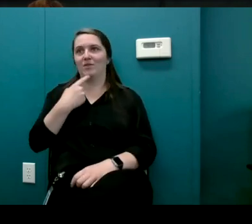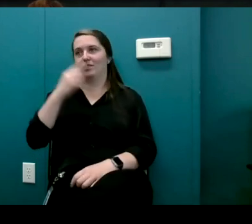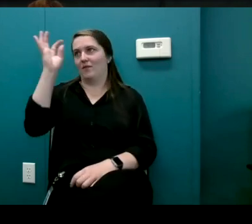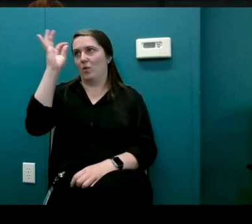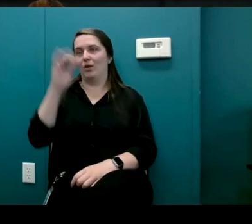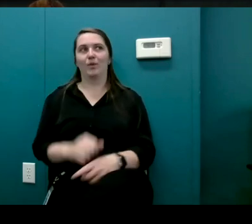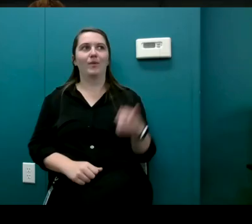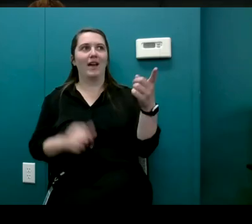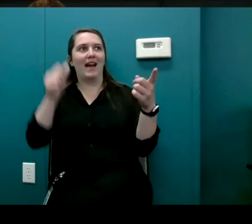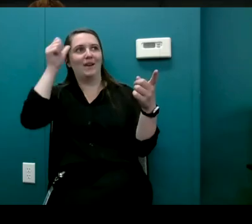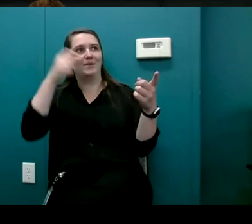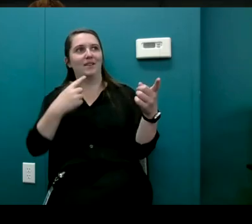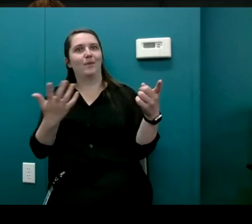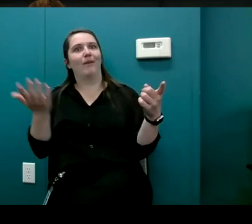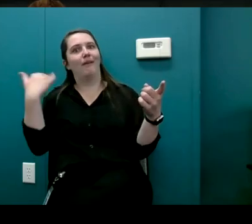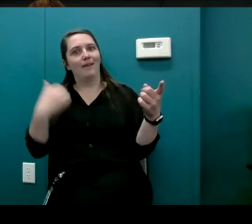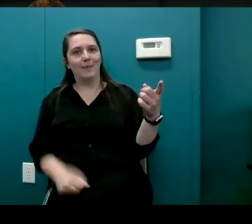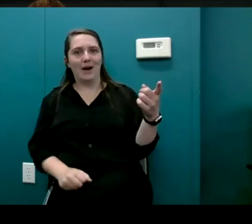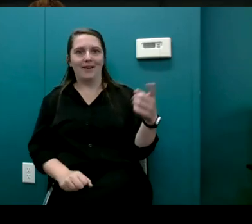Oh. Well, come on.